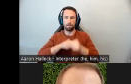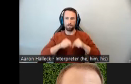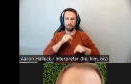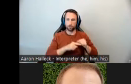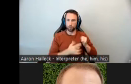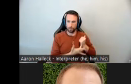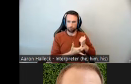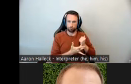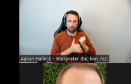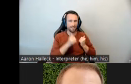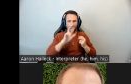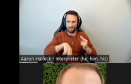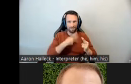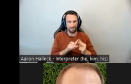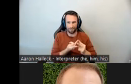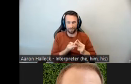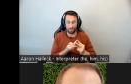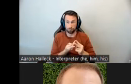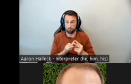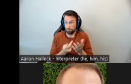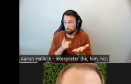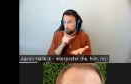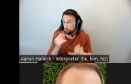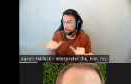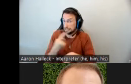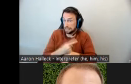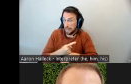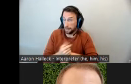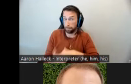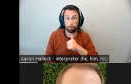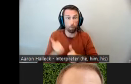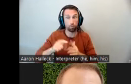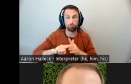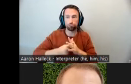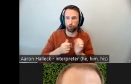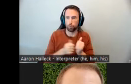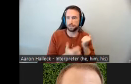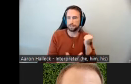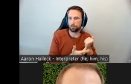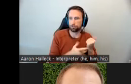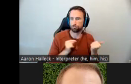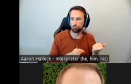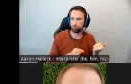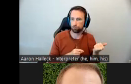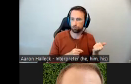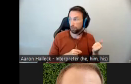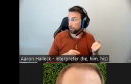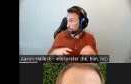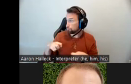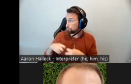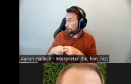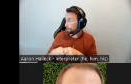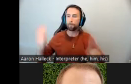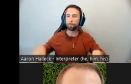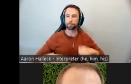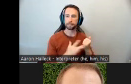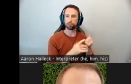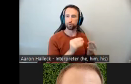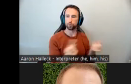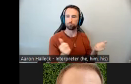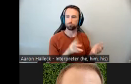The reality is that most IT organizations start with the technology. When we hear about a problem, we think of a technology solution. When we find